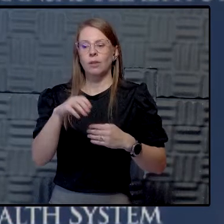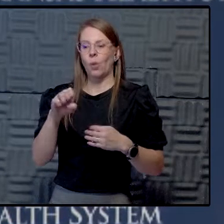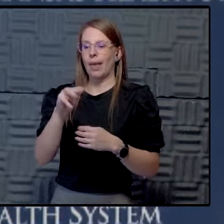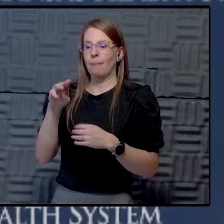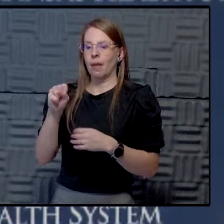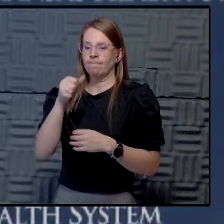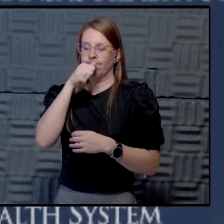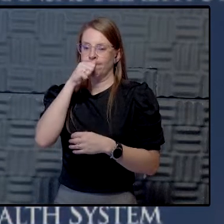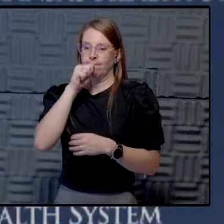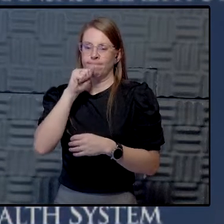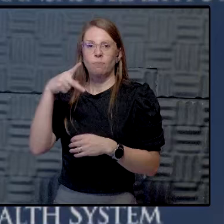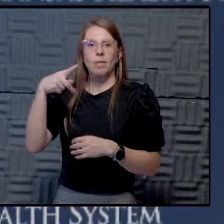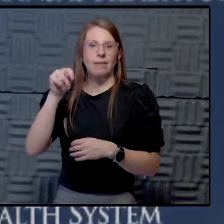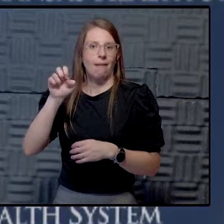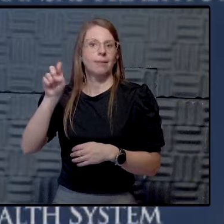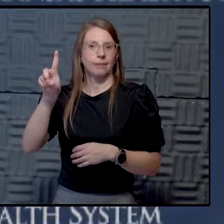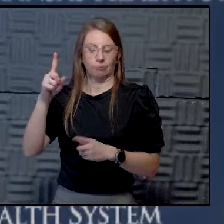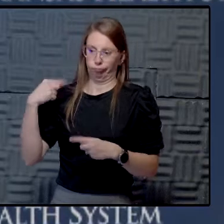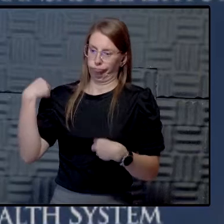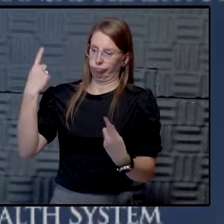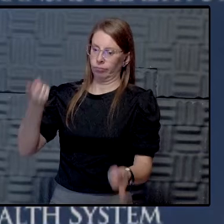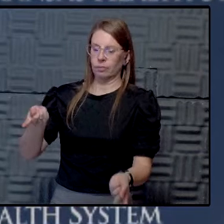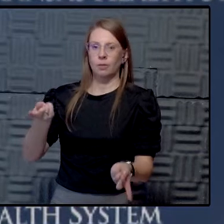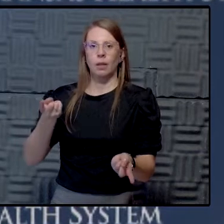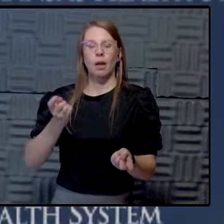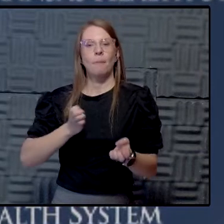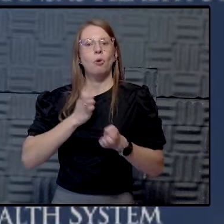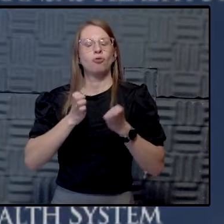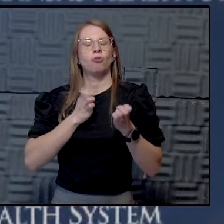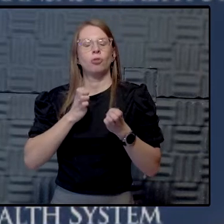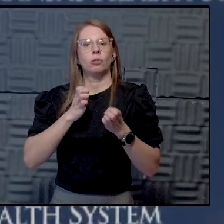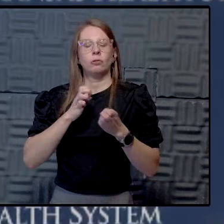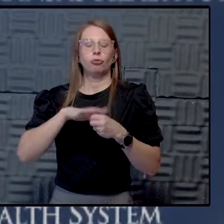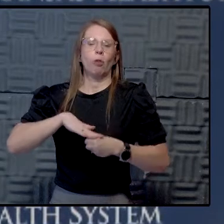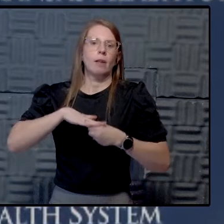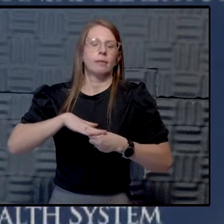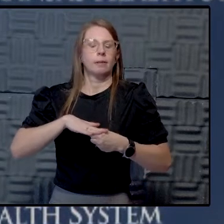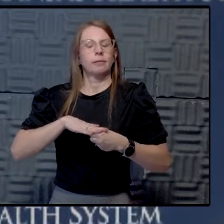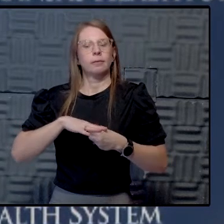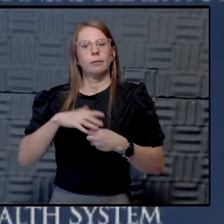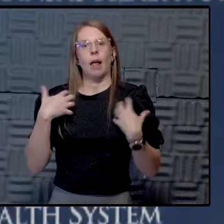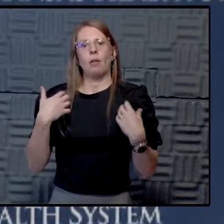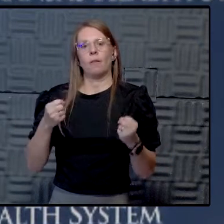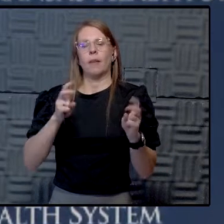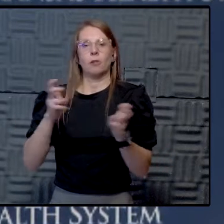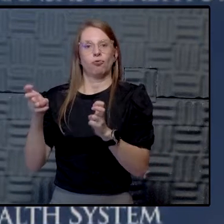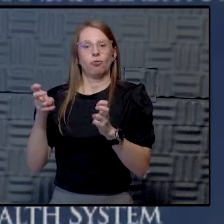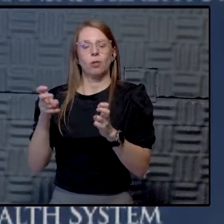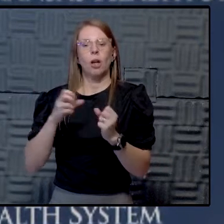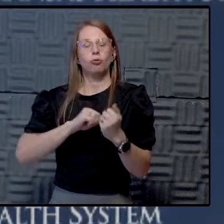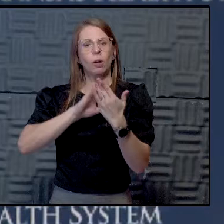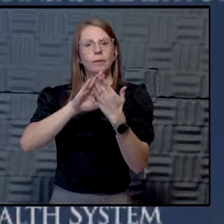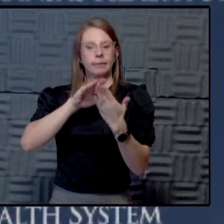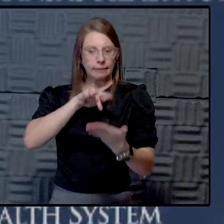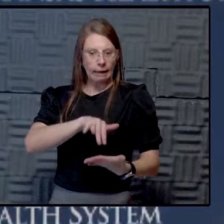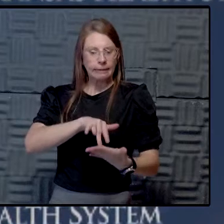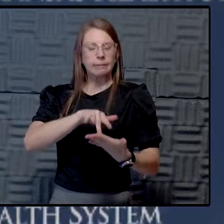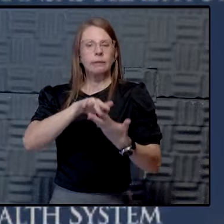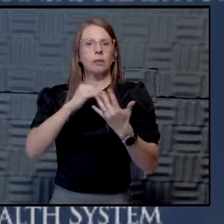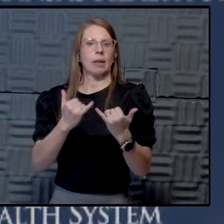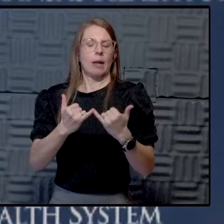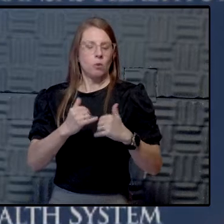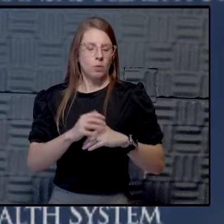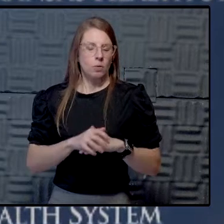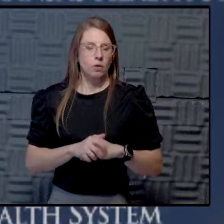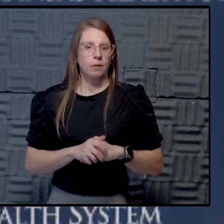with PTSD and emotional distress and mental health issues. It's being addressed, it's being studied, it's being worked on. And